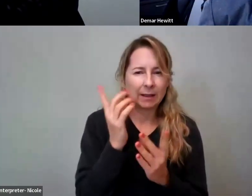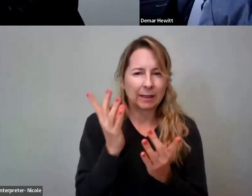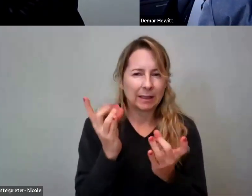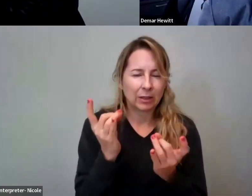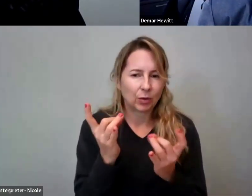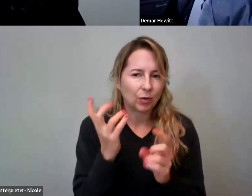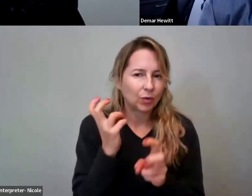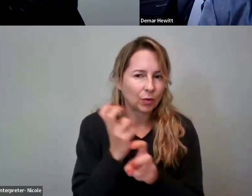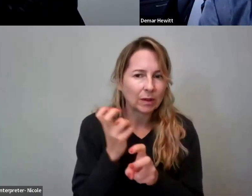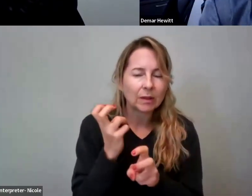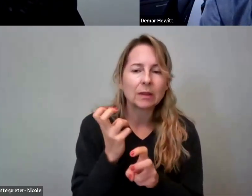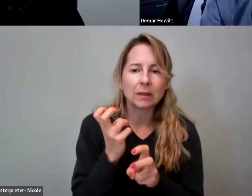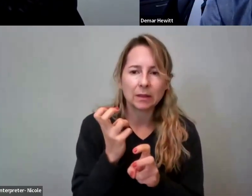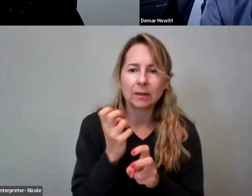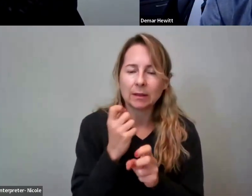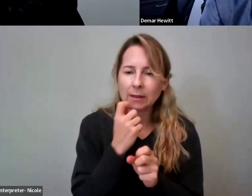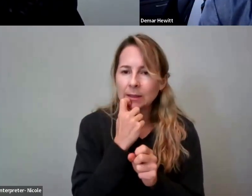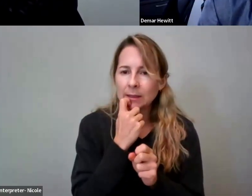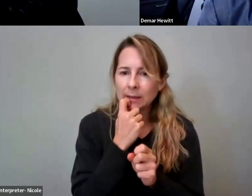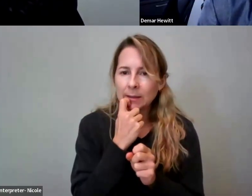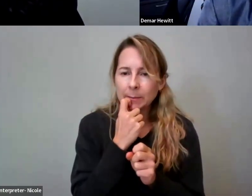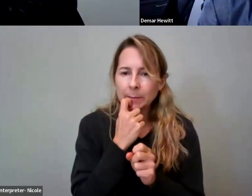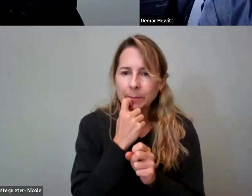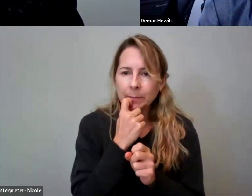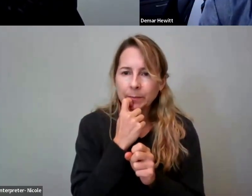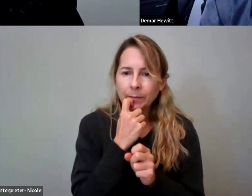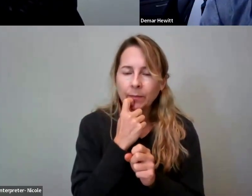link. Now, bear in mind that you